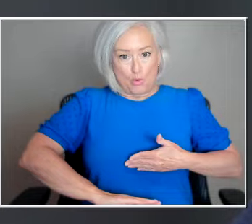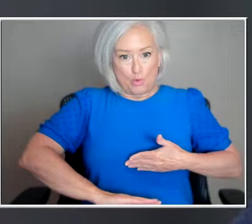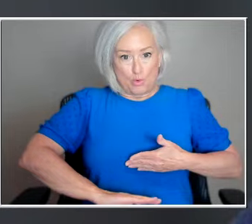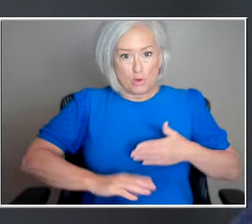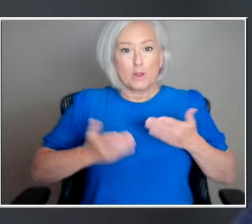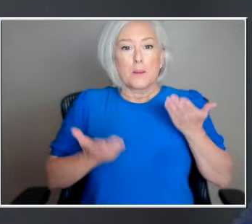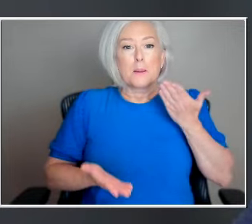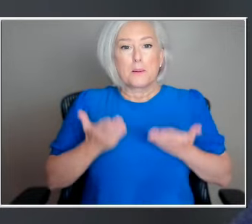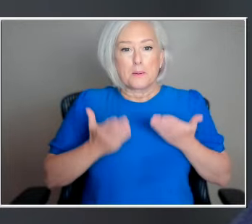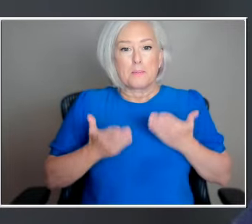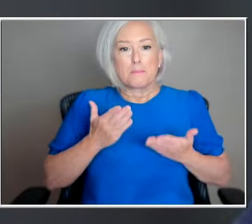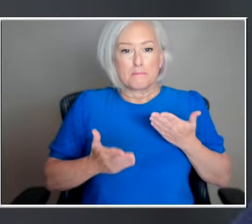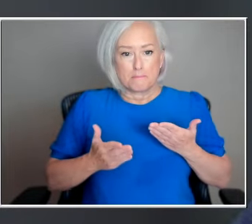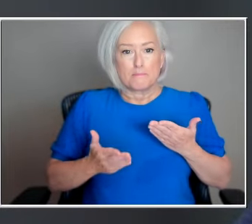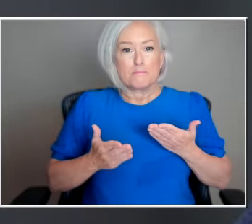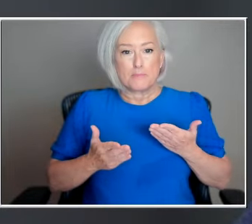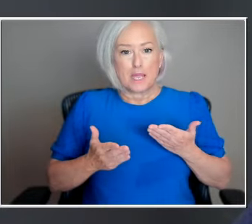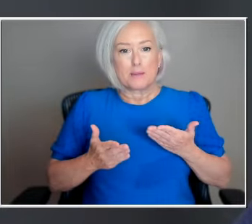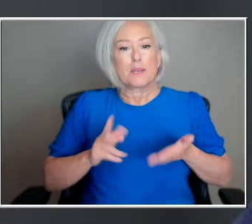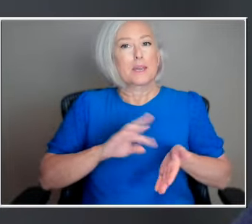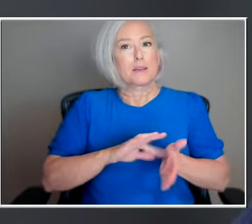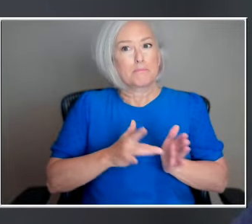early satiety, feeling full easily,